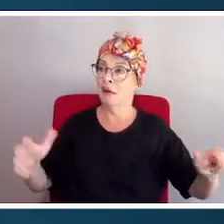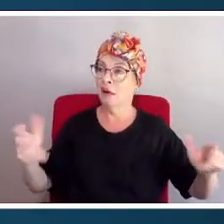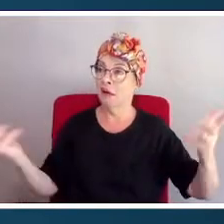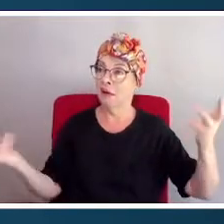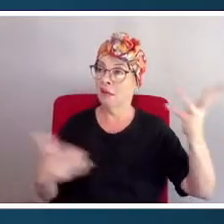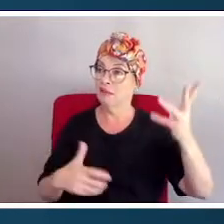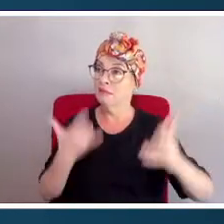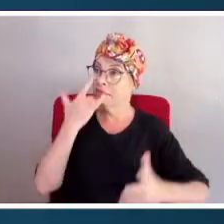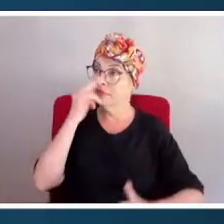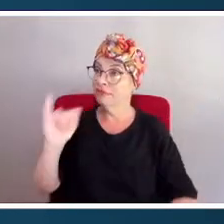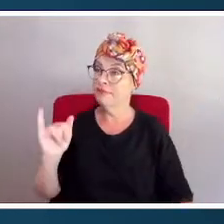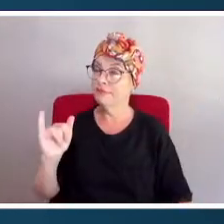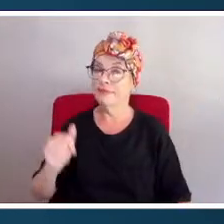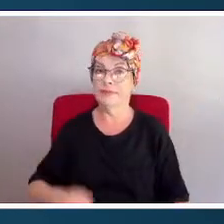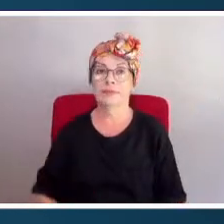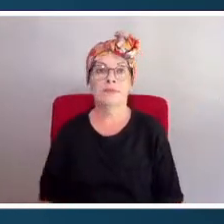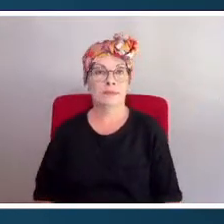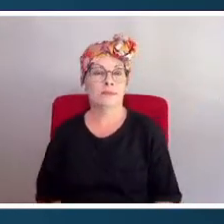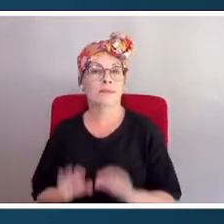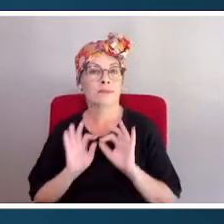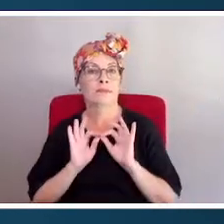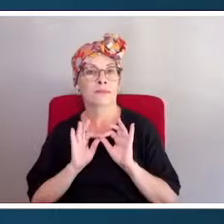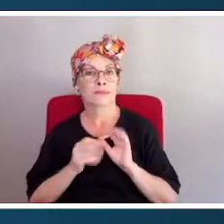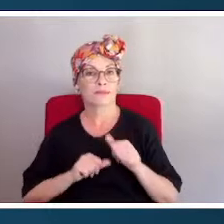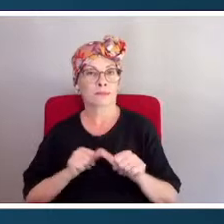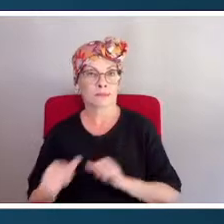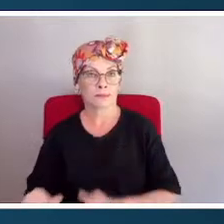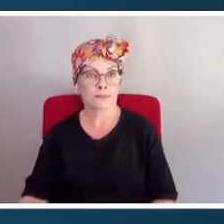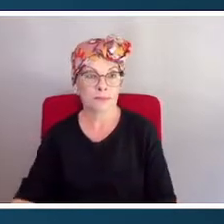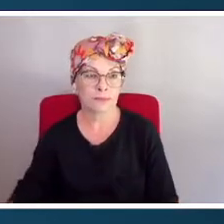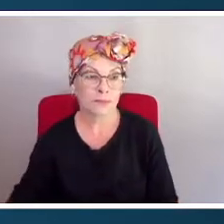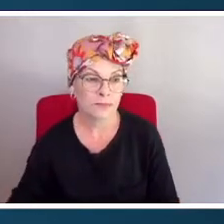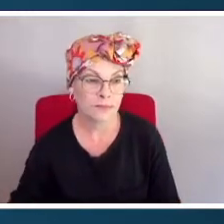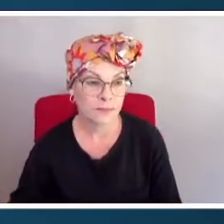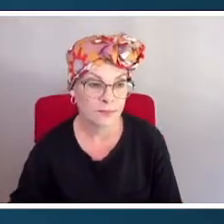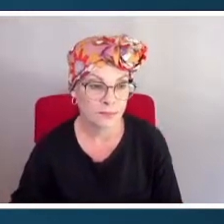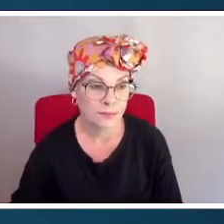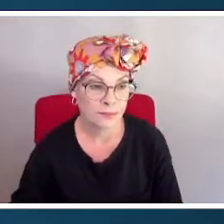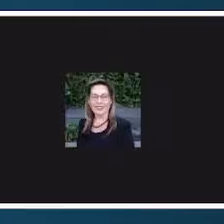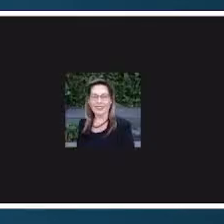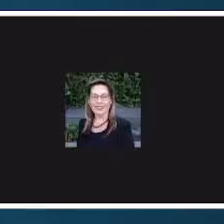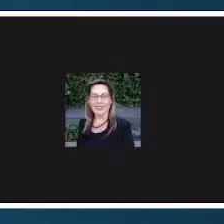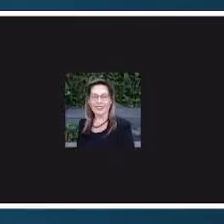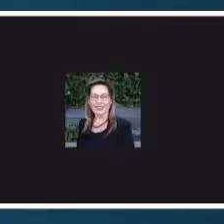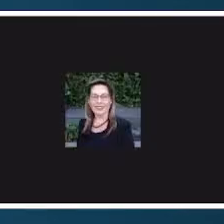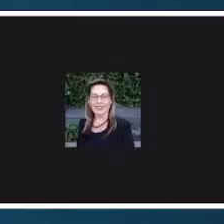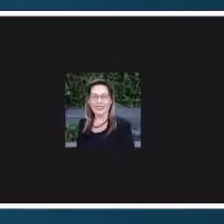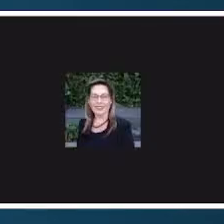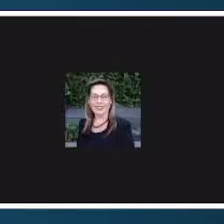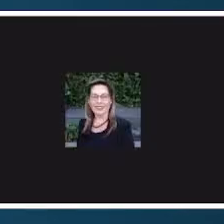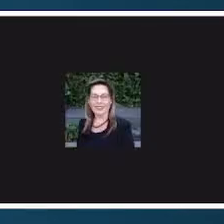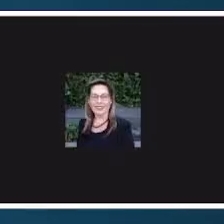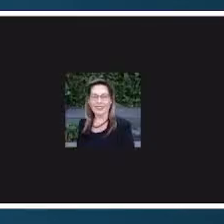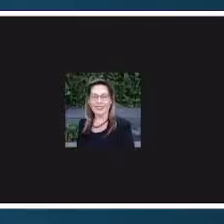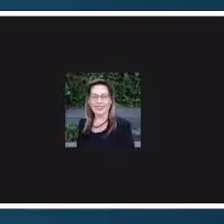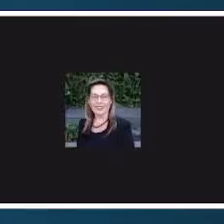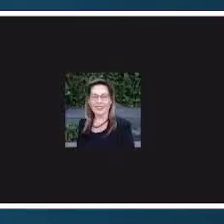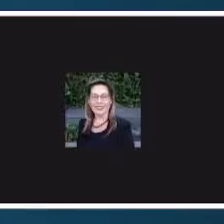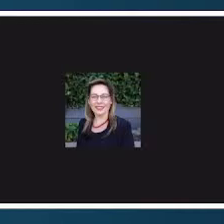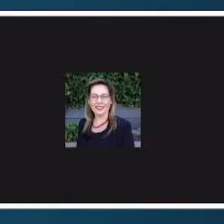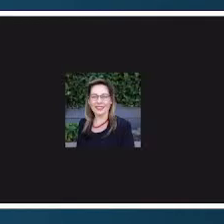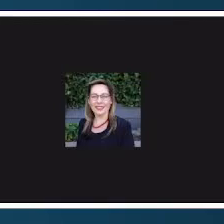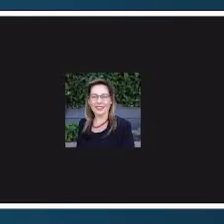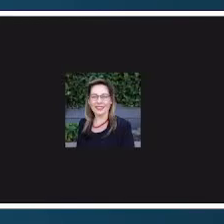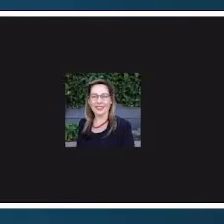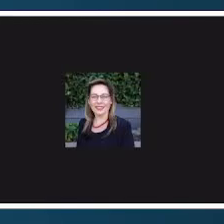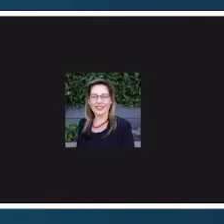know that Australia will use its influence to secure the fundamental reforms that are so necessary to give